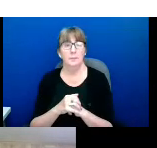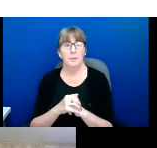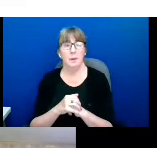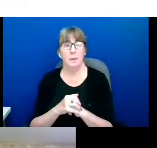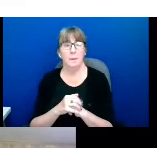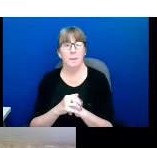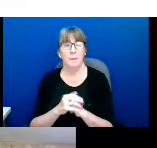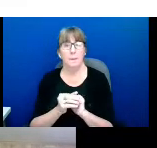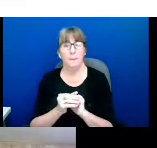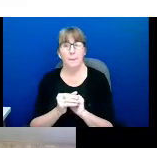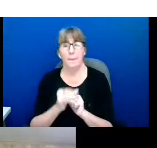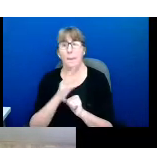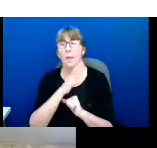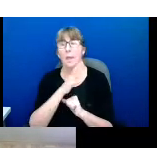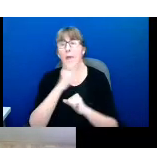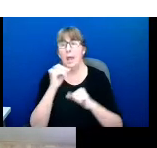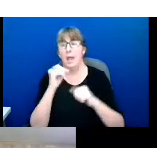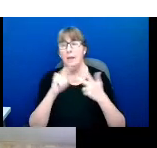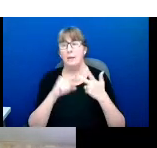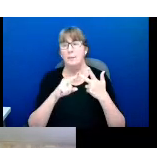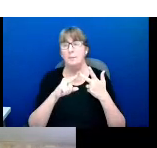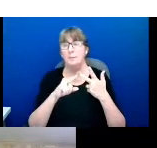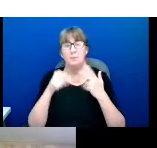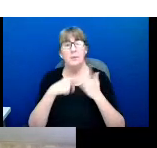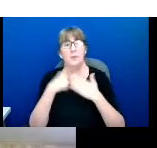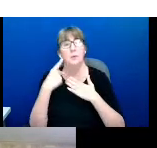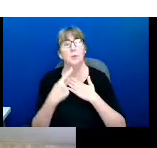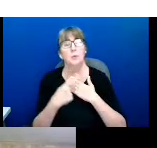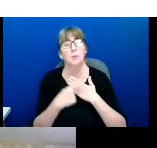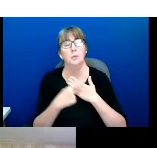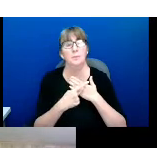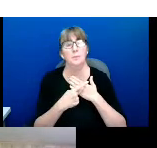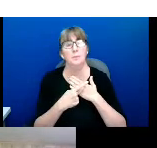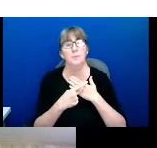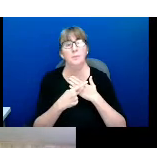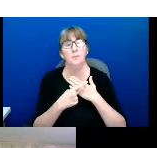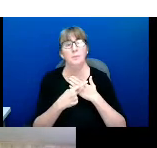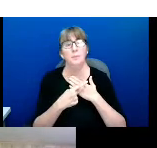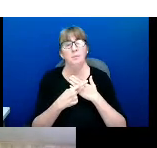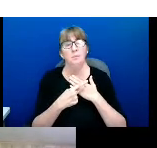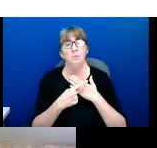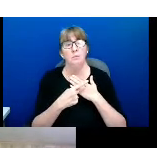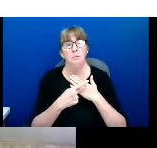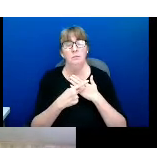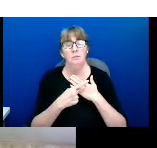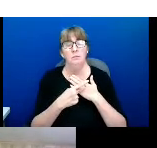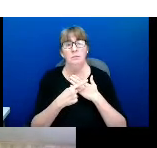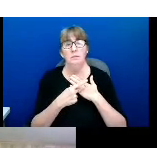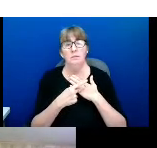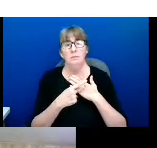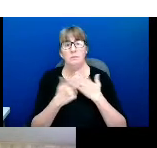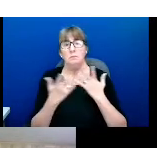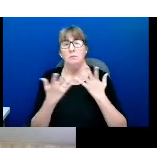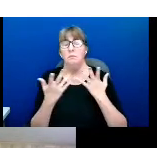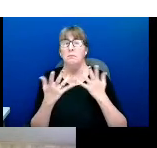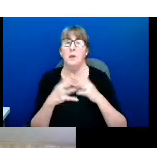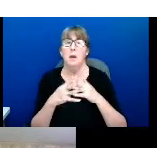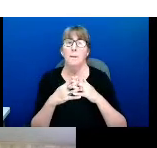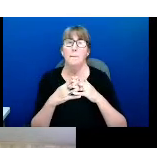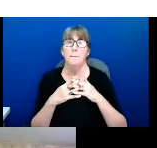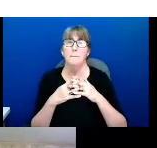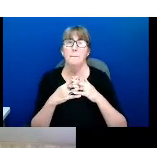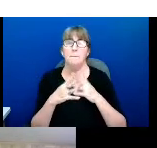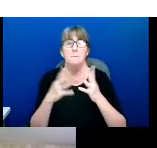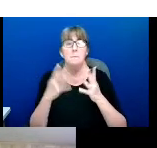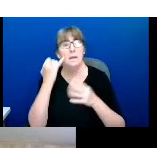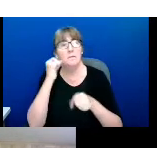and another thing I think this program does, that it doesn't matter, it doesn't matter what, if they worked